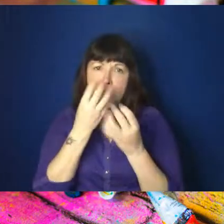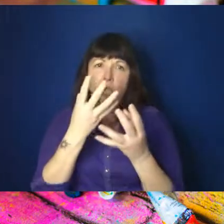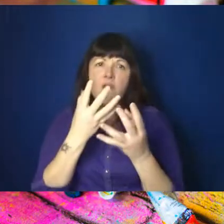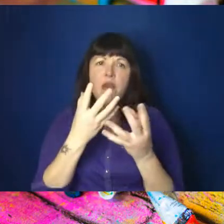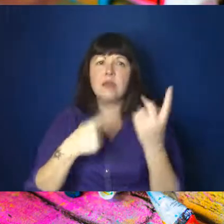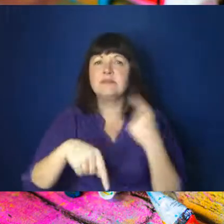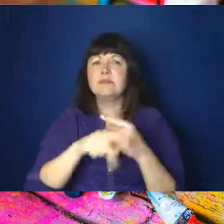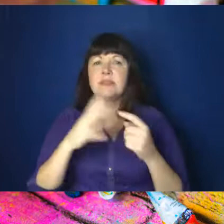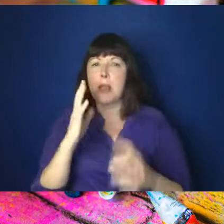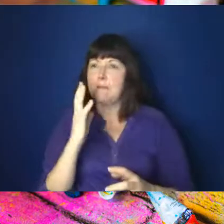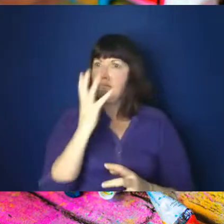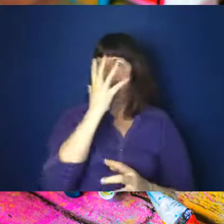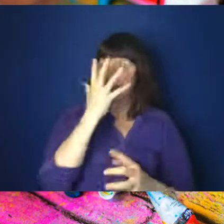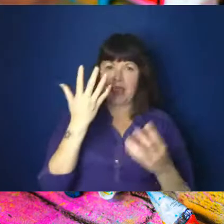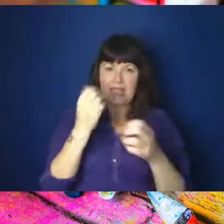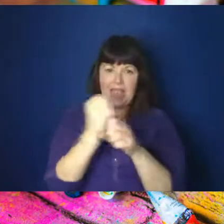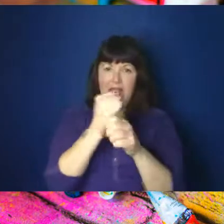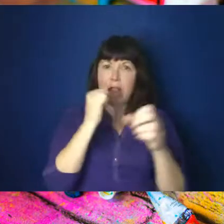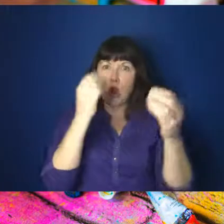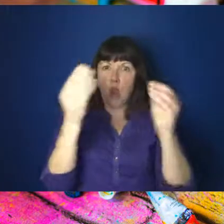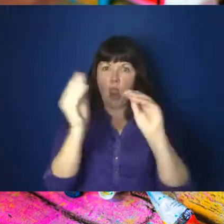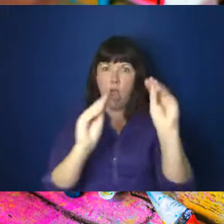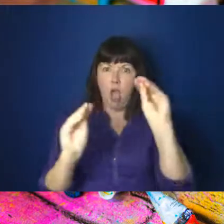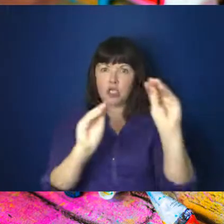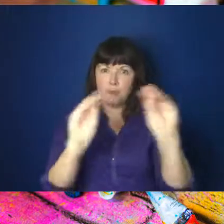and collaging, Jaden and Nikki.